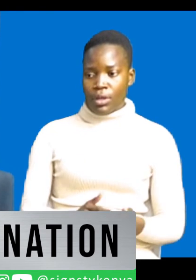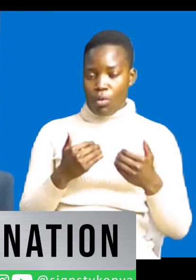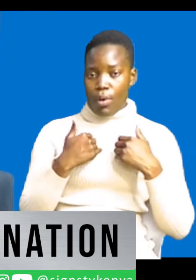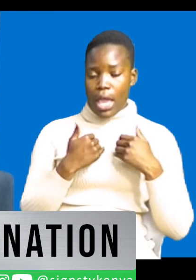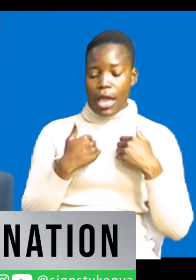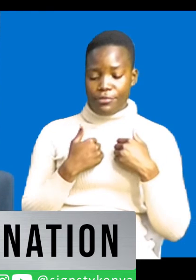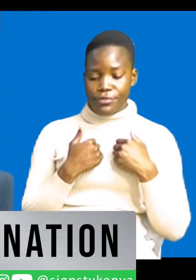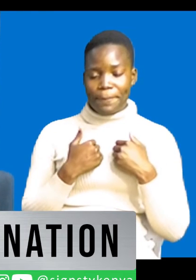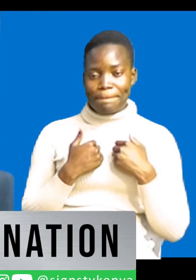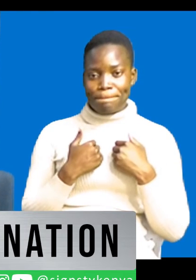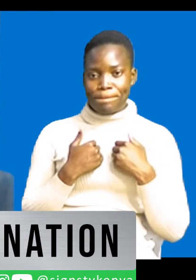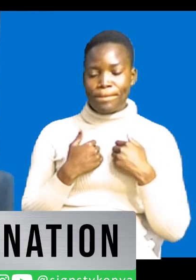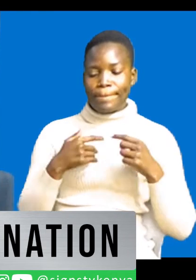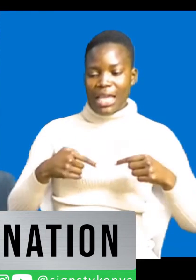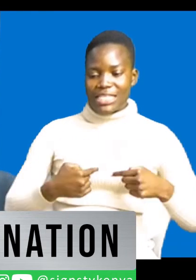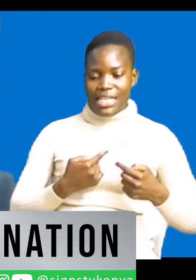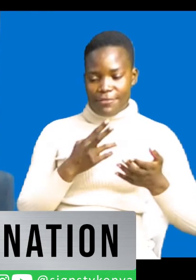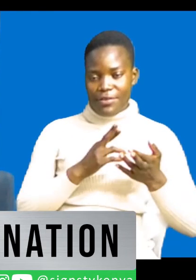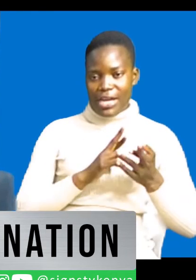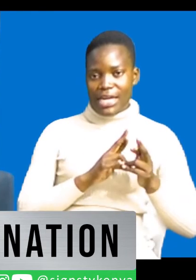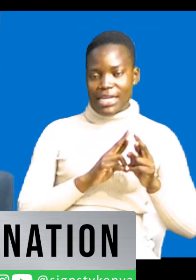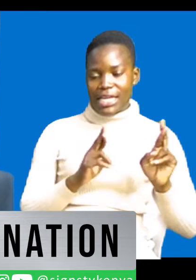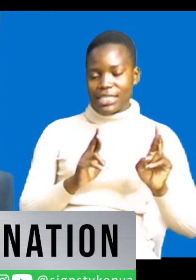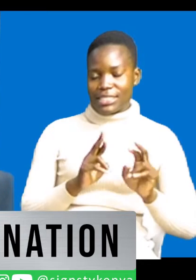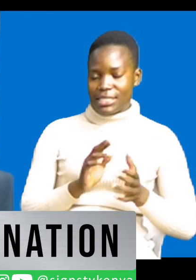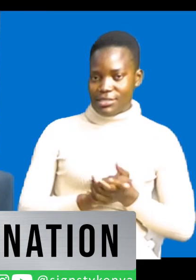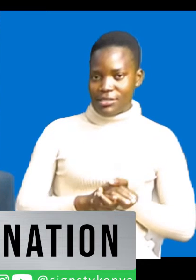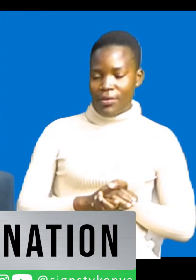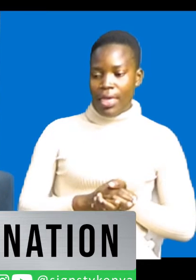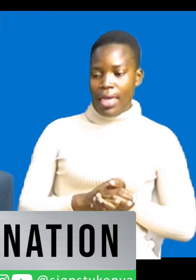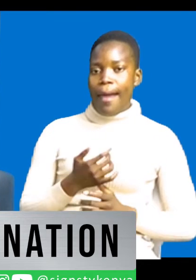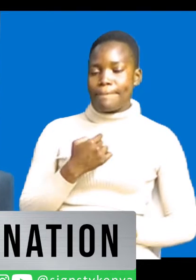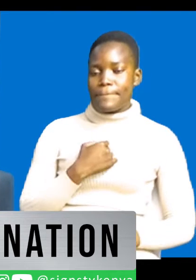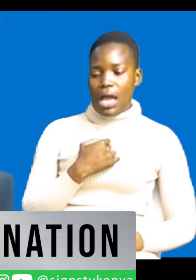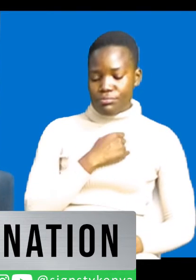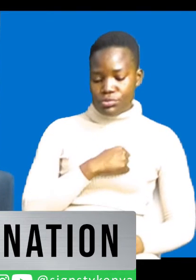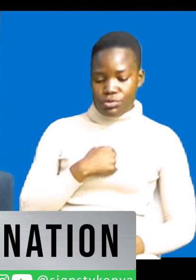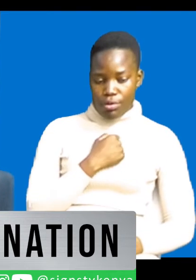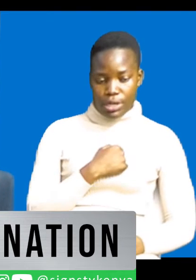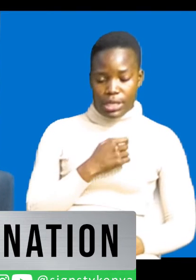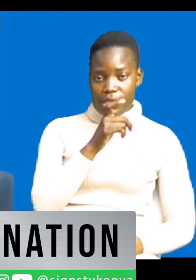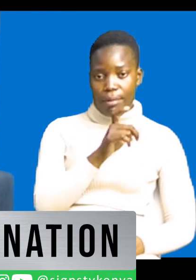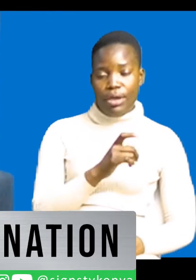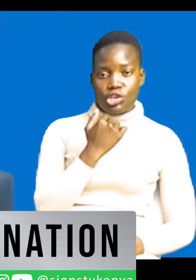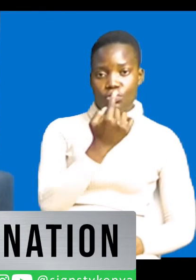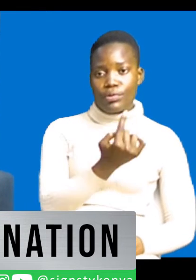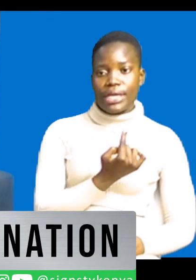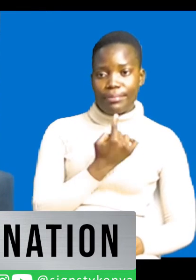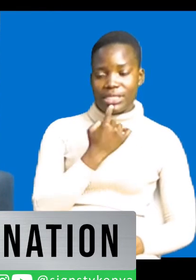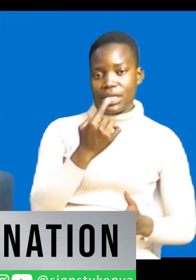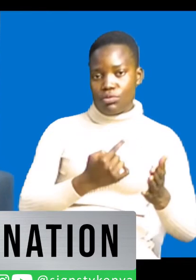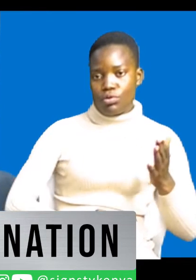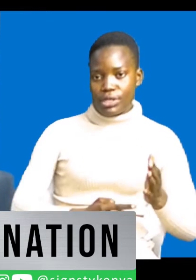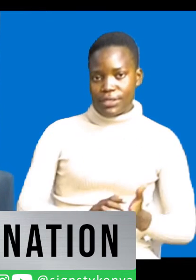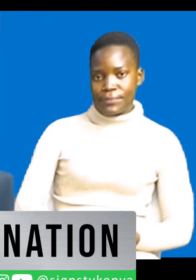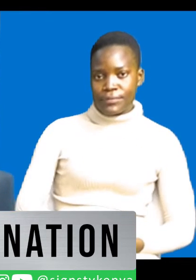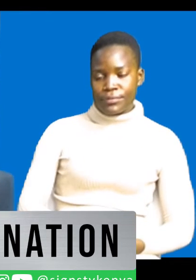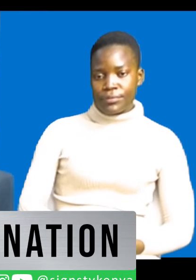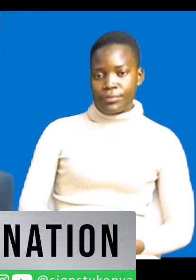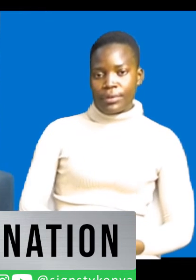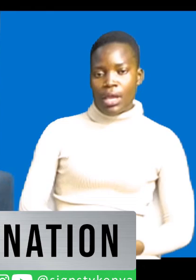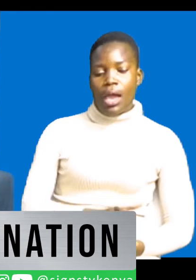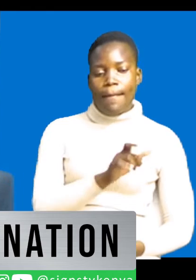Tuko self-righteousness. Right. I'm sorry. There is a time I told someone alikuja kaniambia